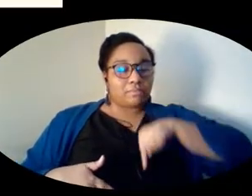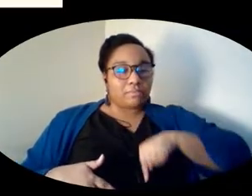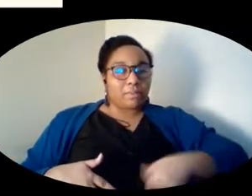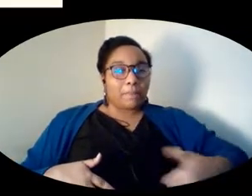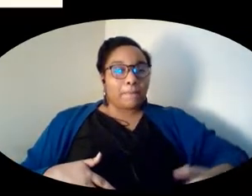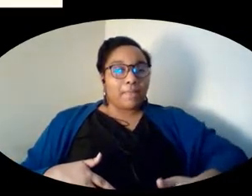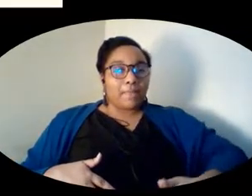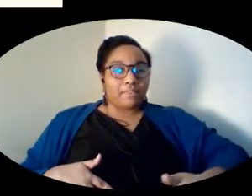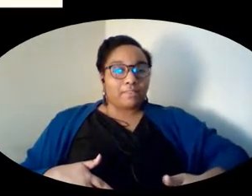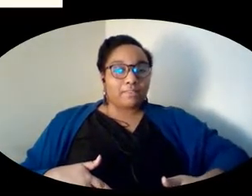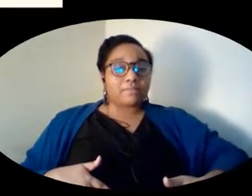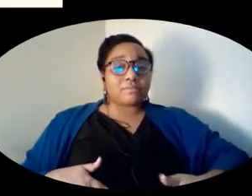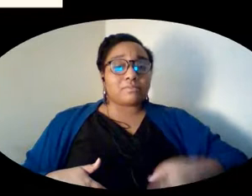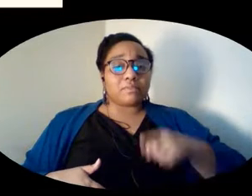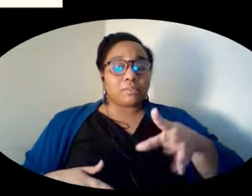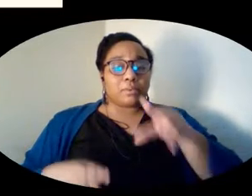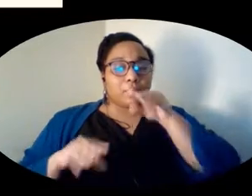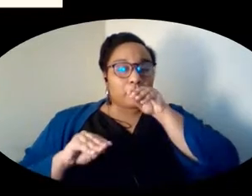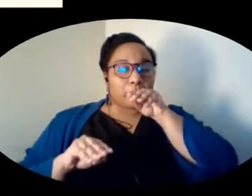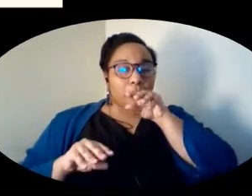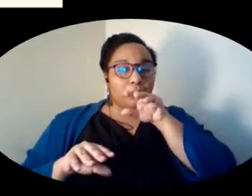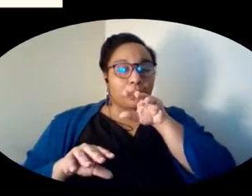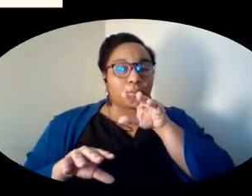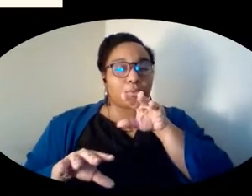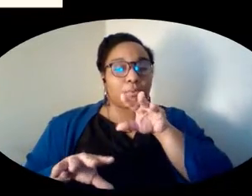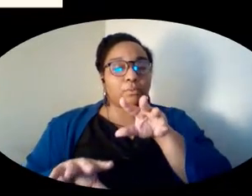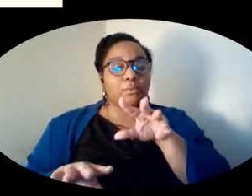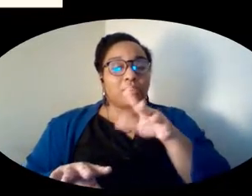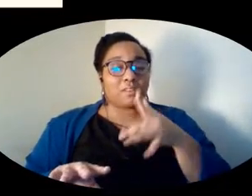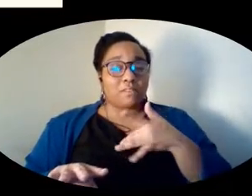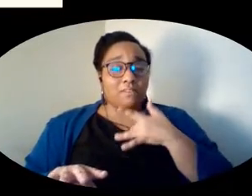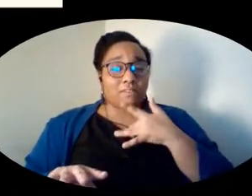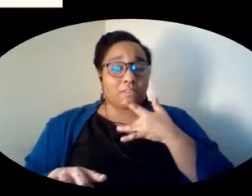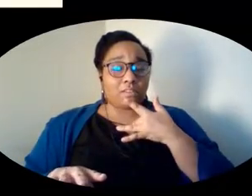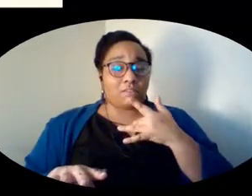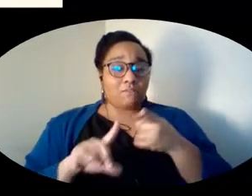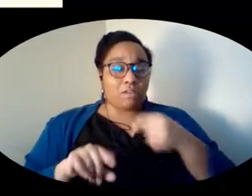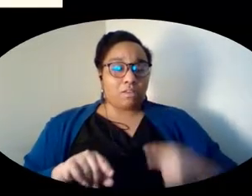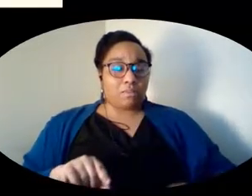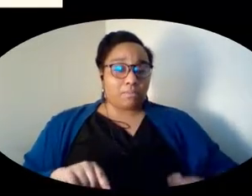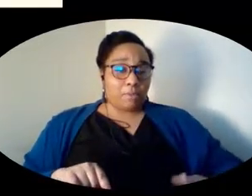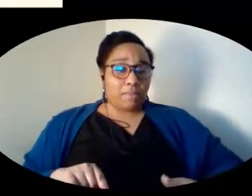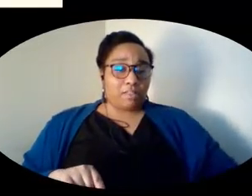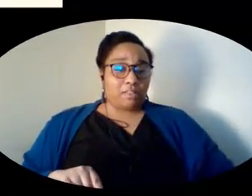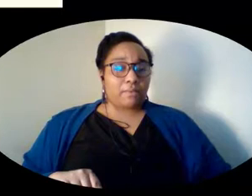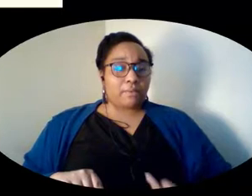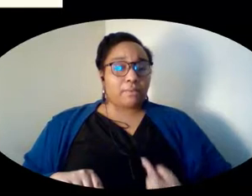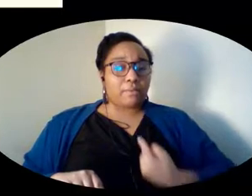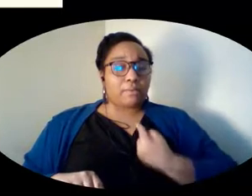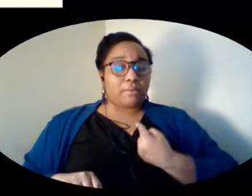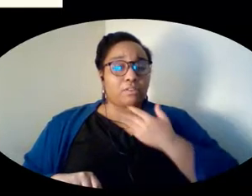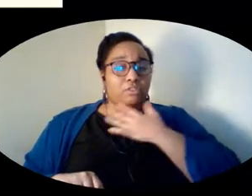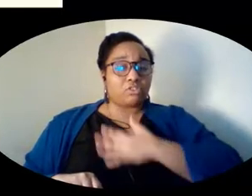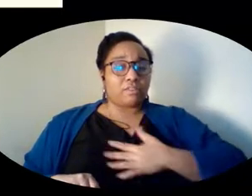to your belly. As you breathe out, feel how air moves from your belly, up through your